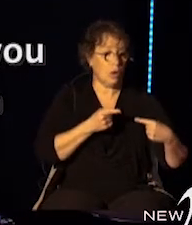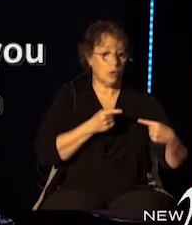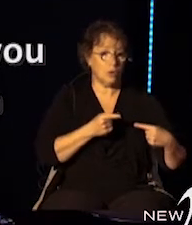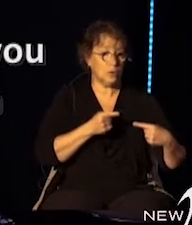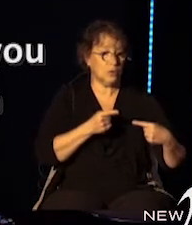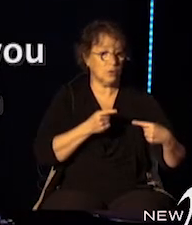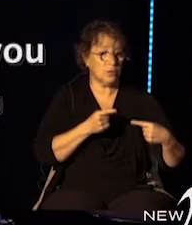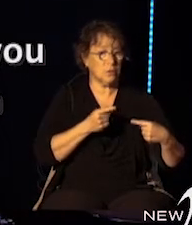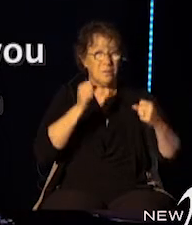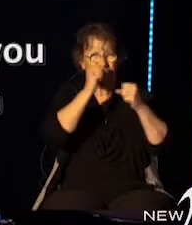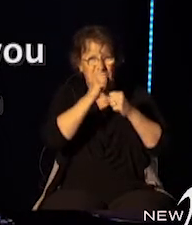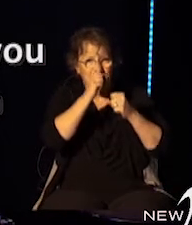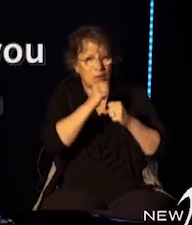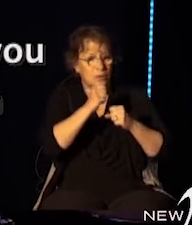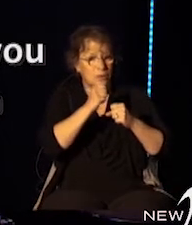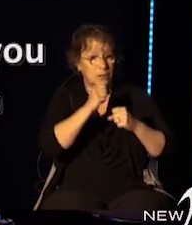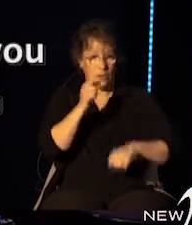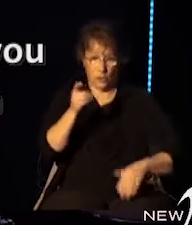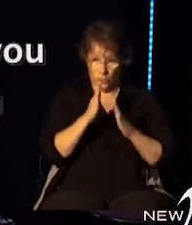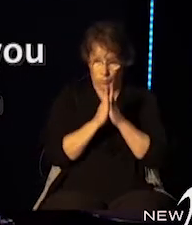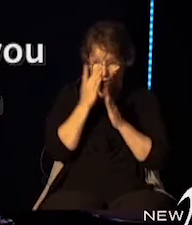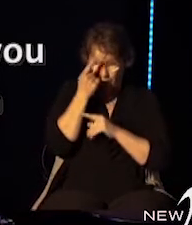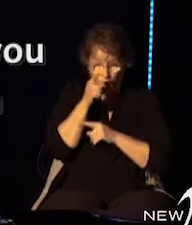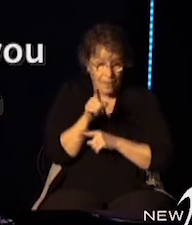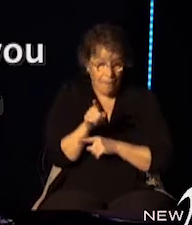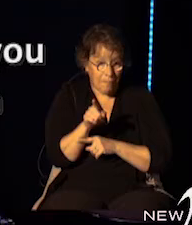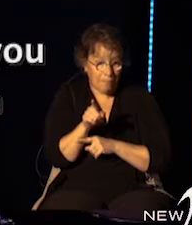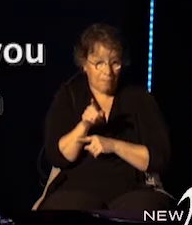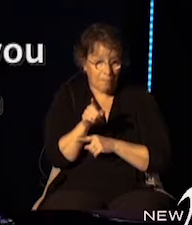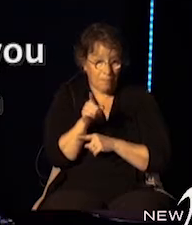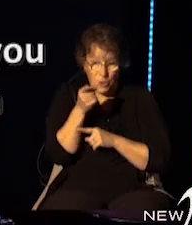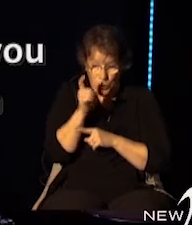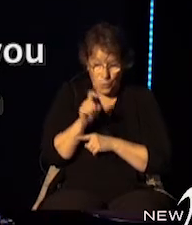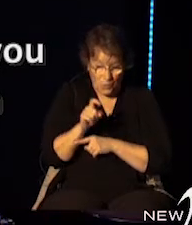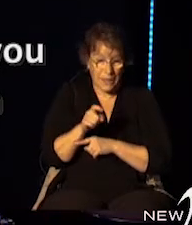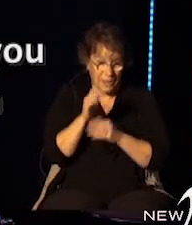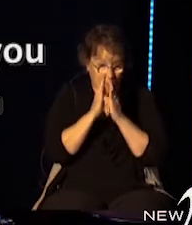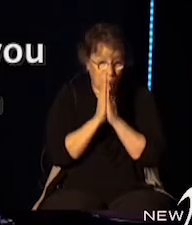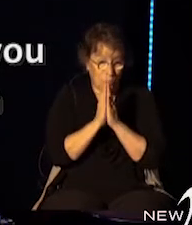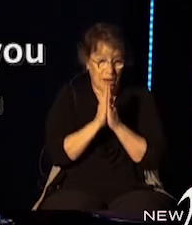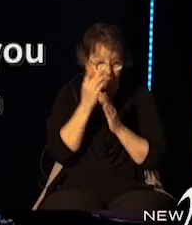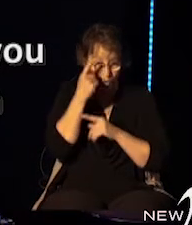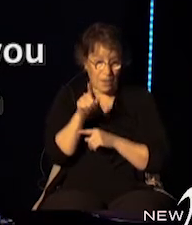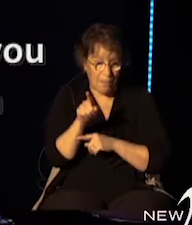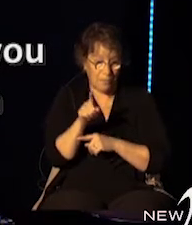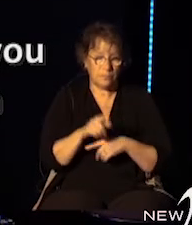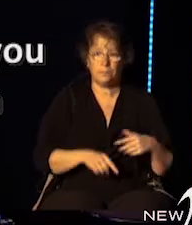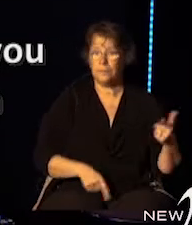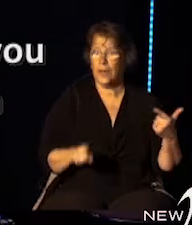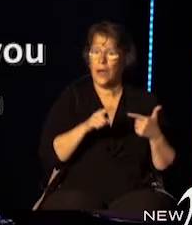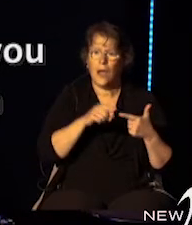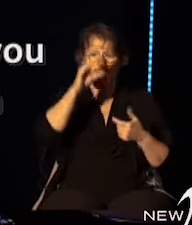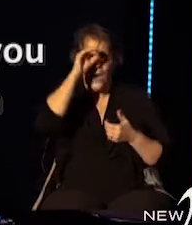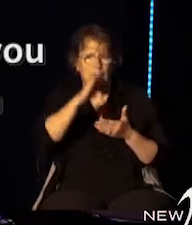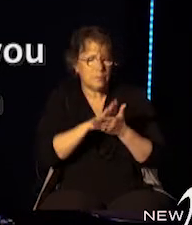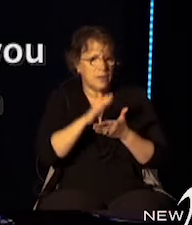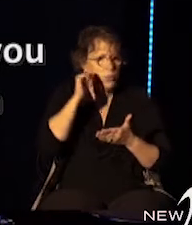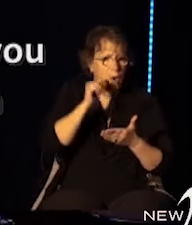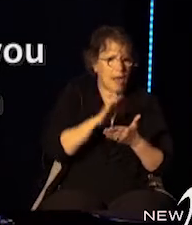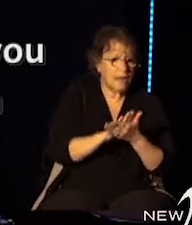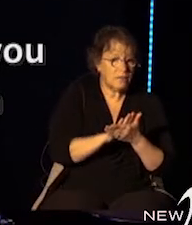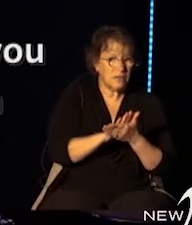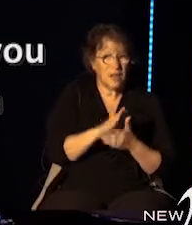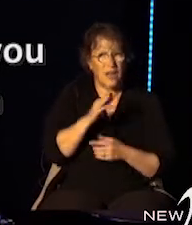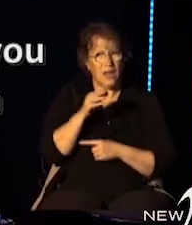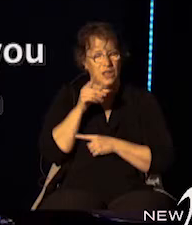in prayer, without any battles for them? Husbands and wives, do you have